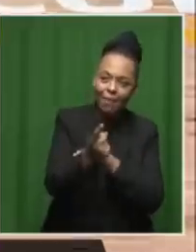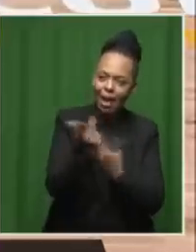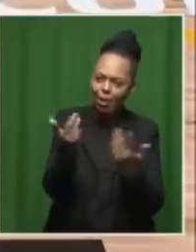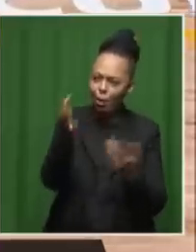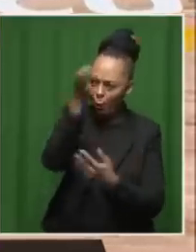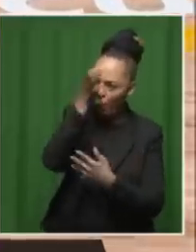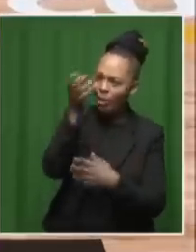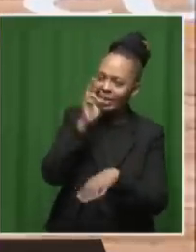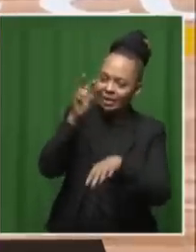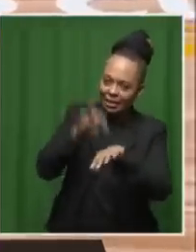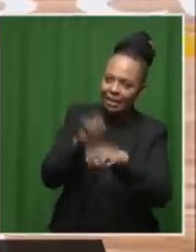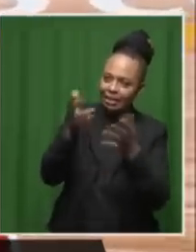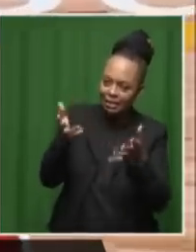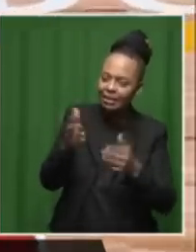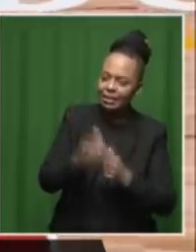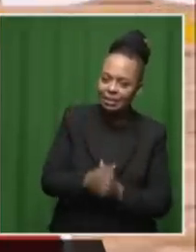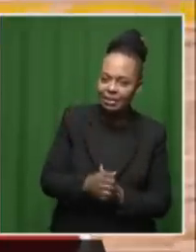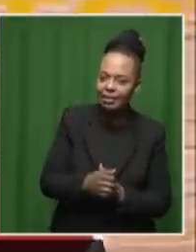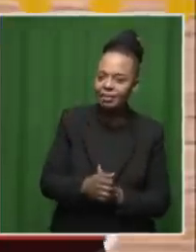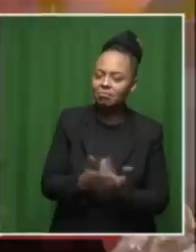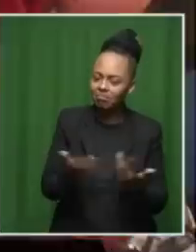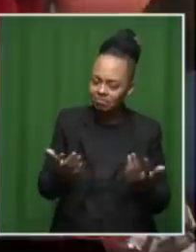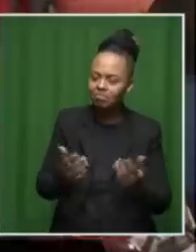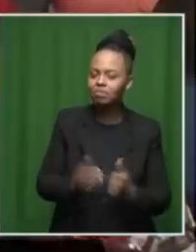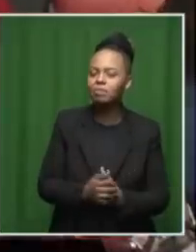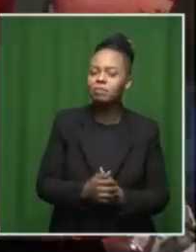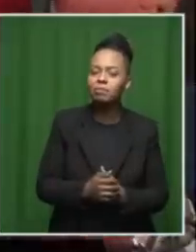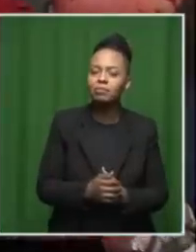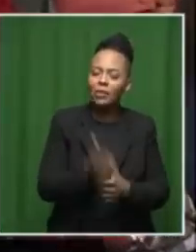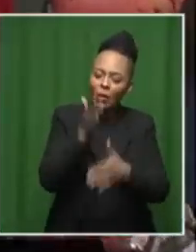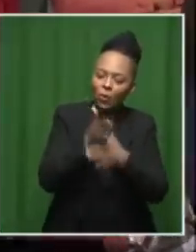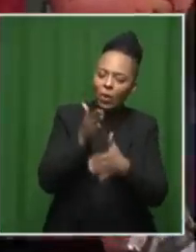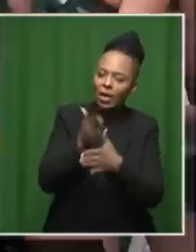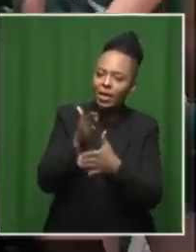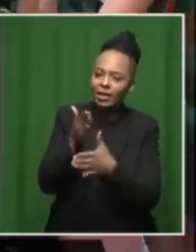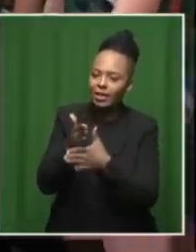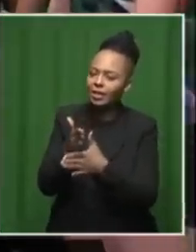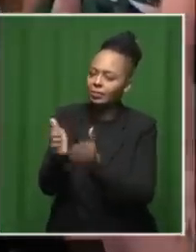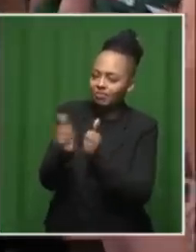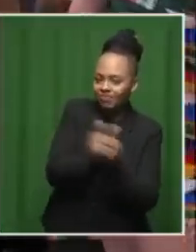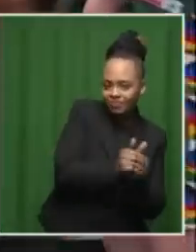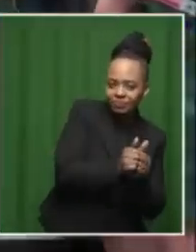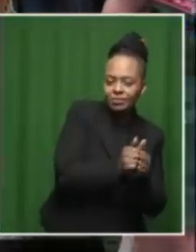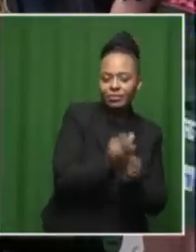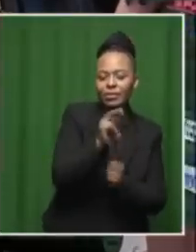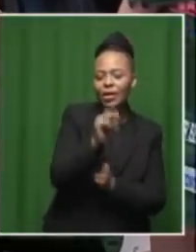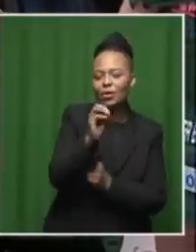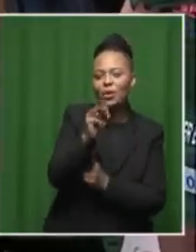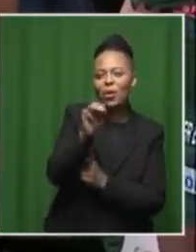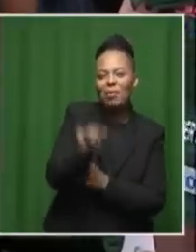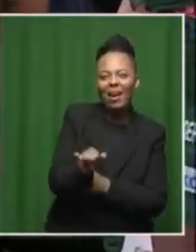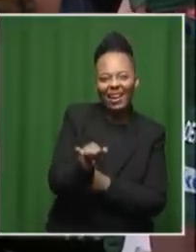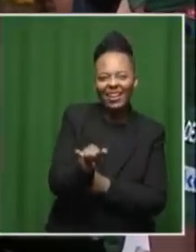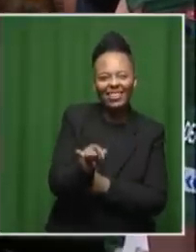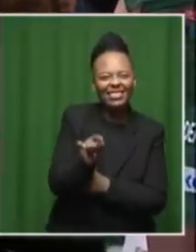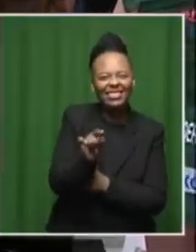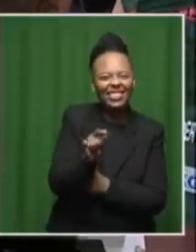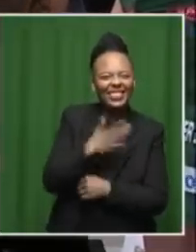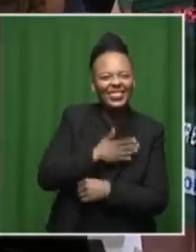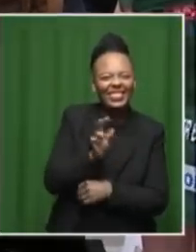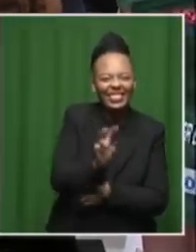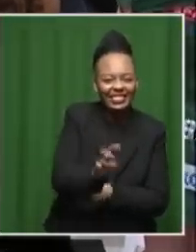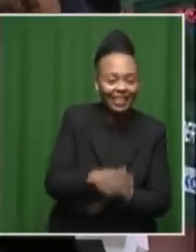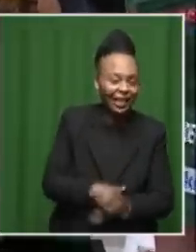just where you want to take the game. Working alongside Norma Plummer, how's that been? Because, you know,